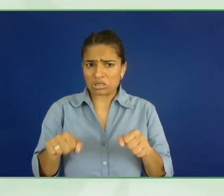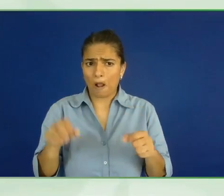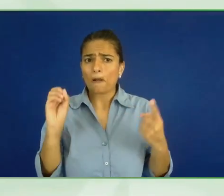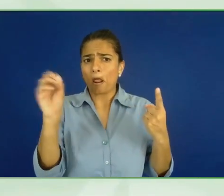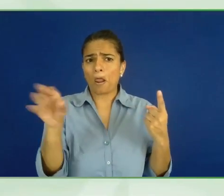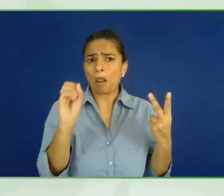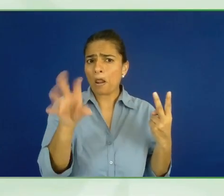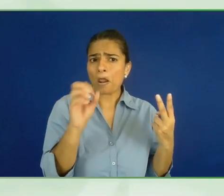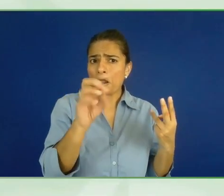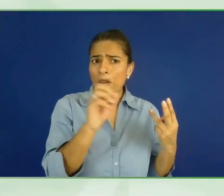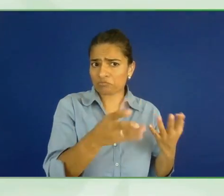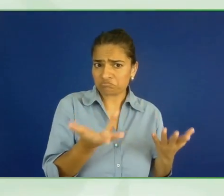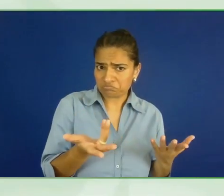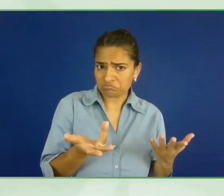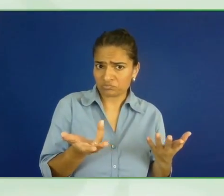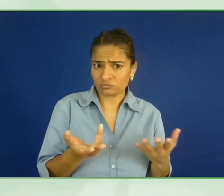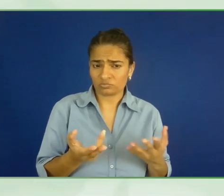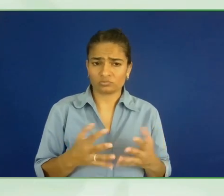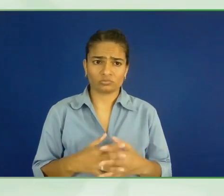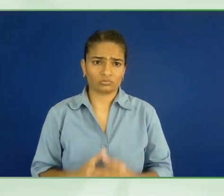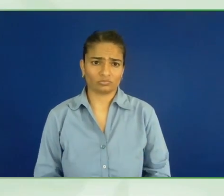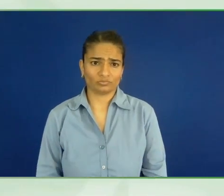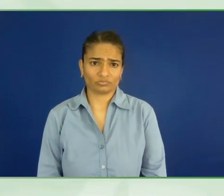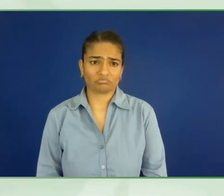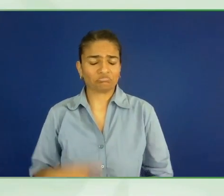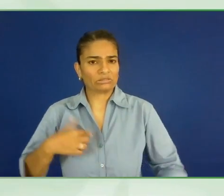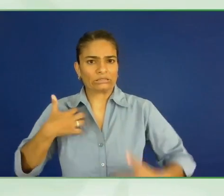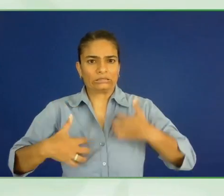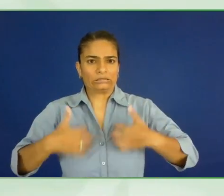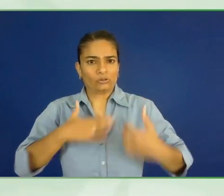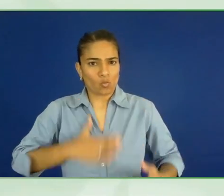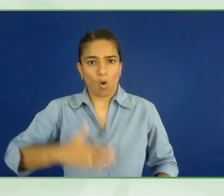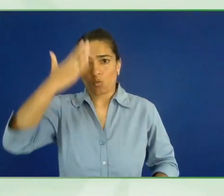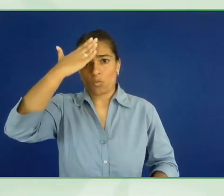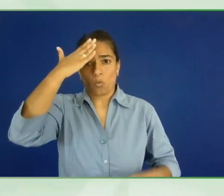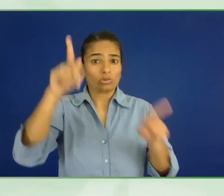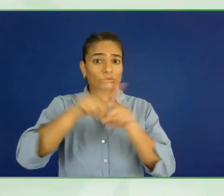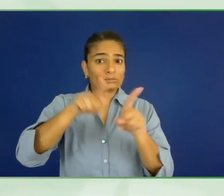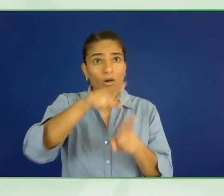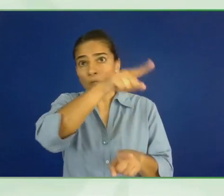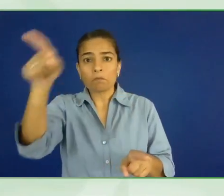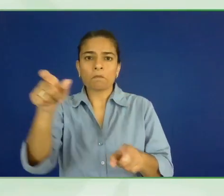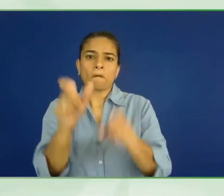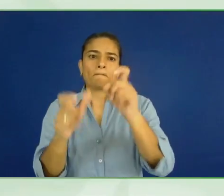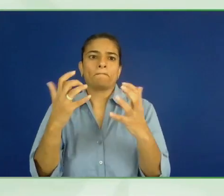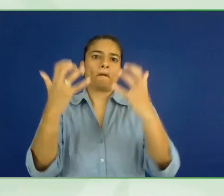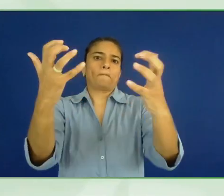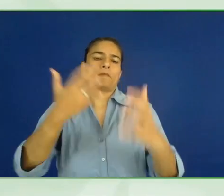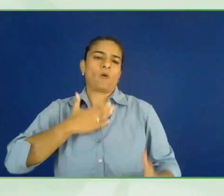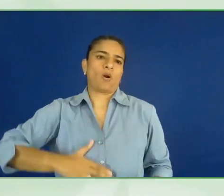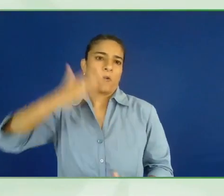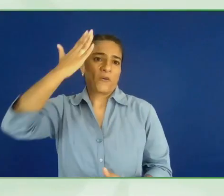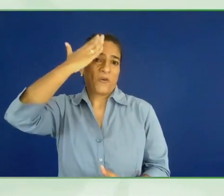It would be very interesting for me, and I think with our audience as well. I